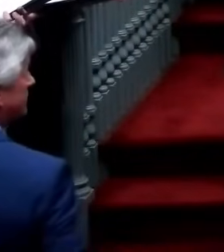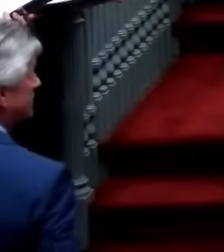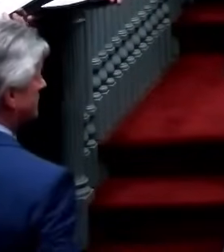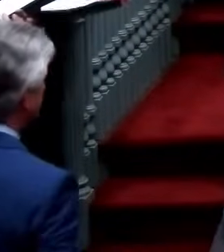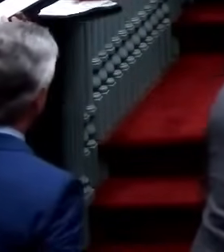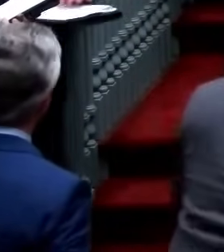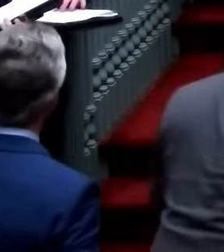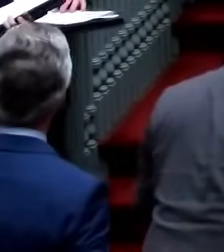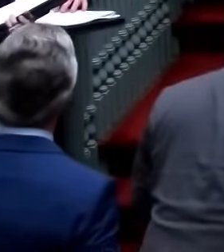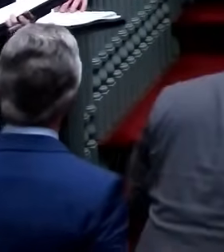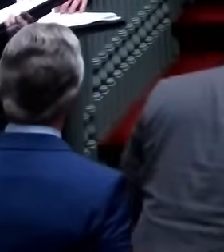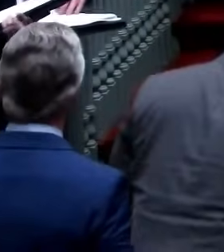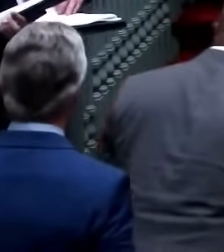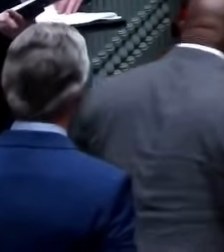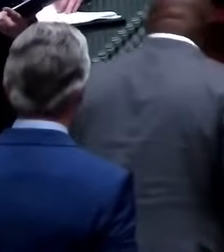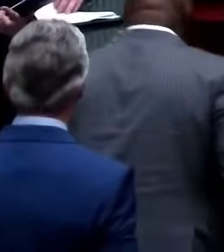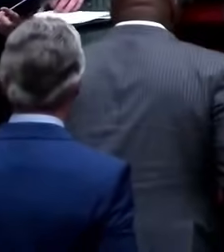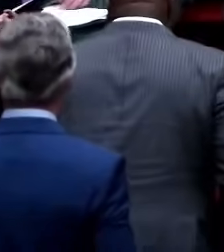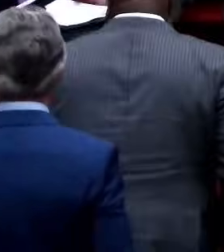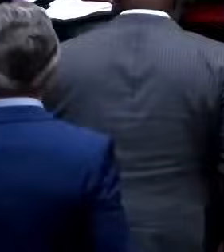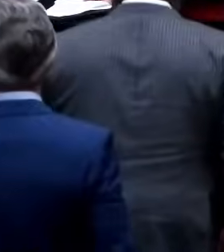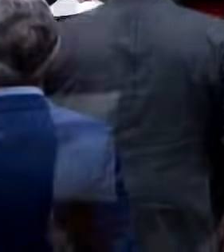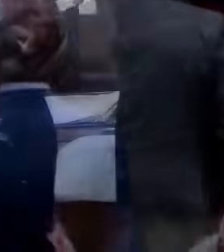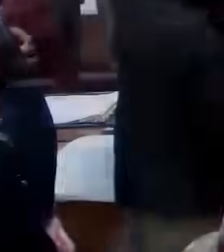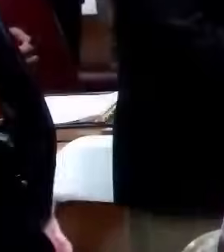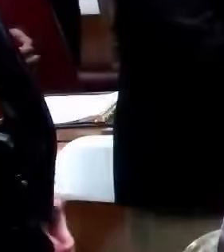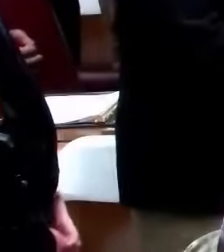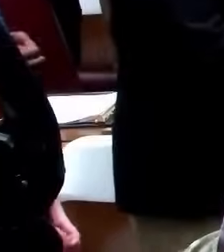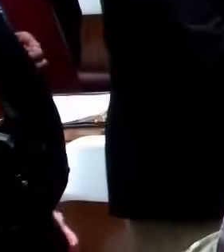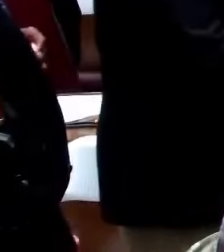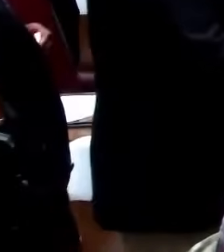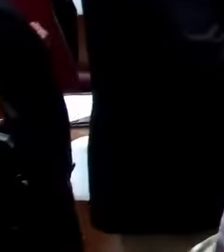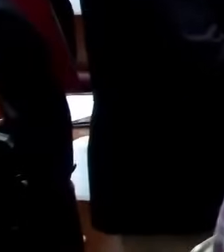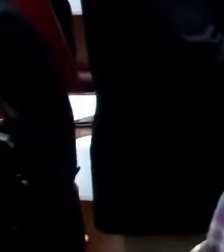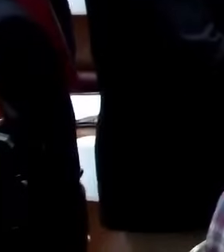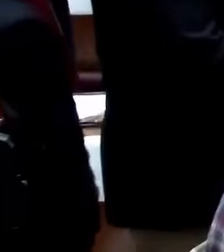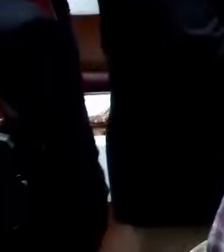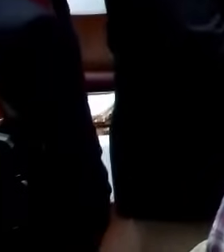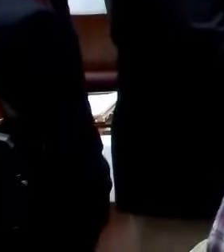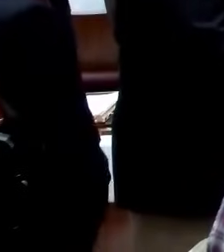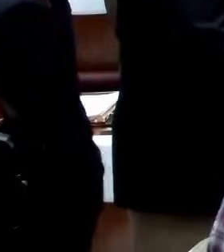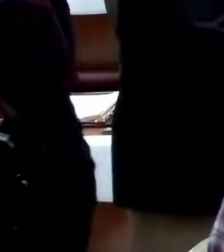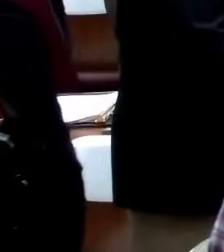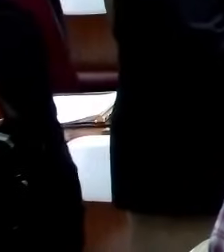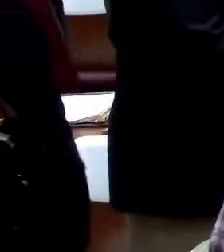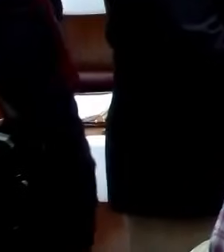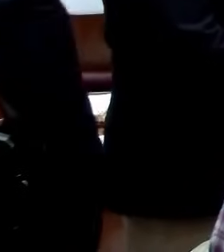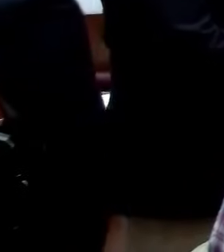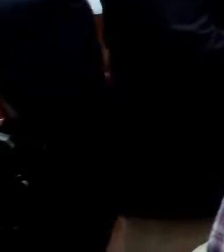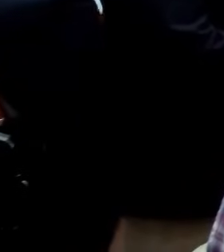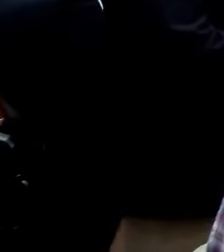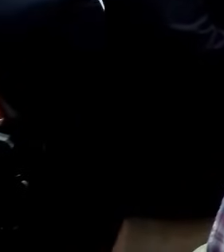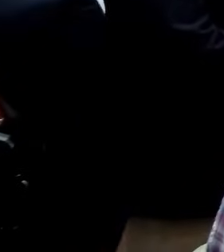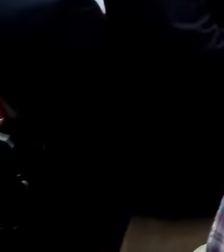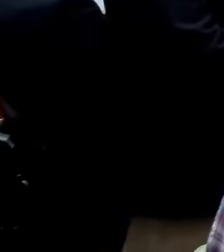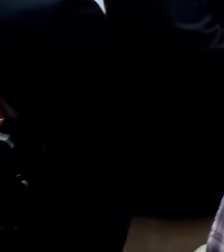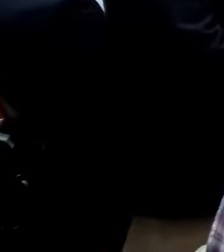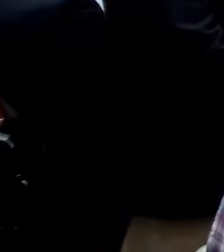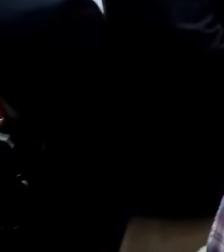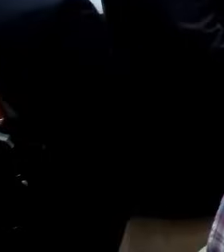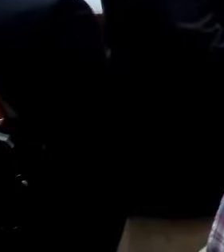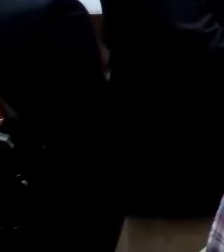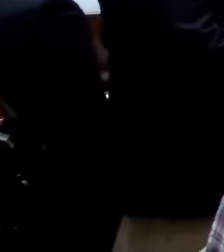Sergeant of Arms. Madam President, the governor's cabinet officials are ready to enter the chamber for the joint